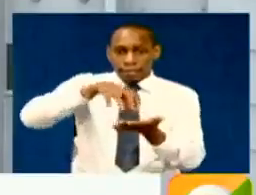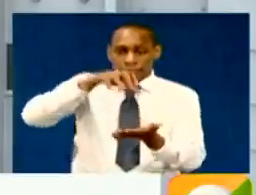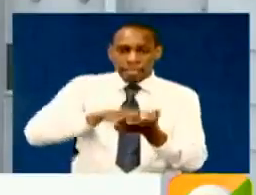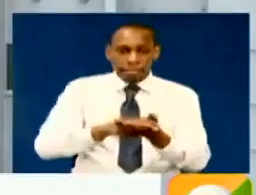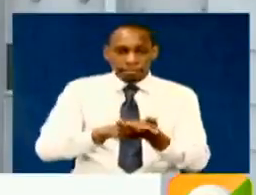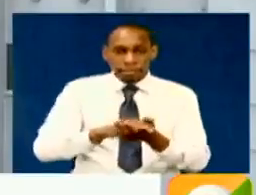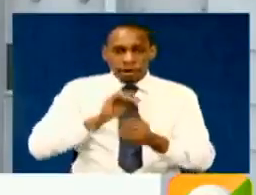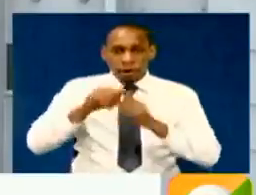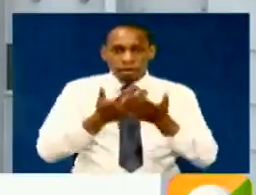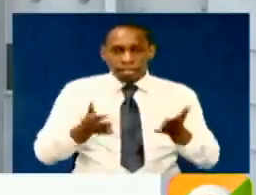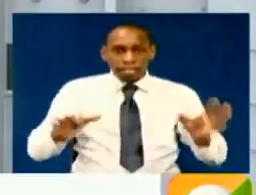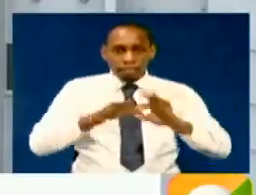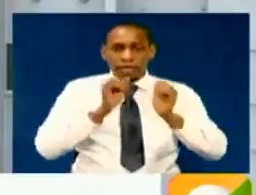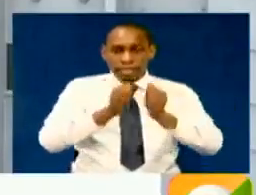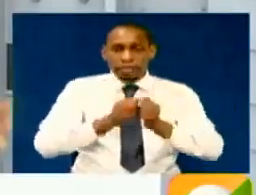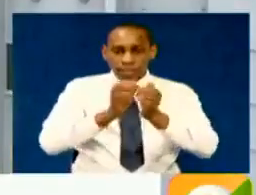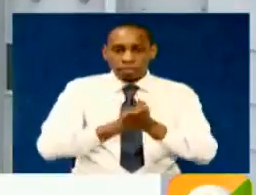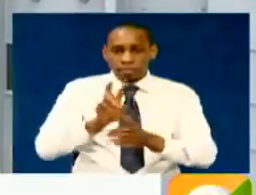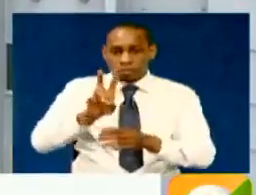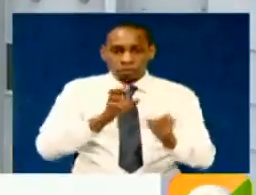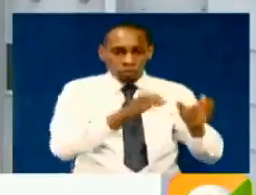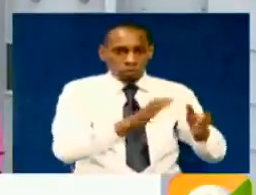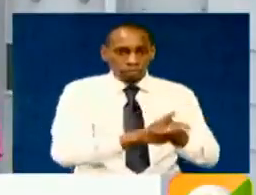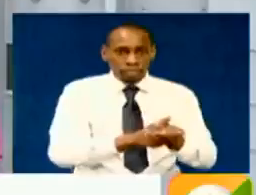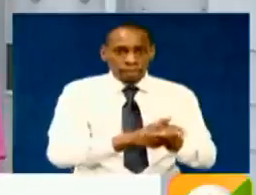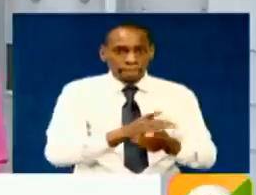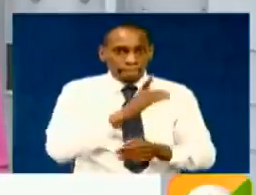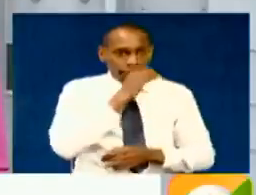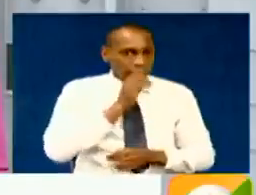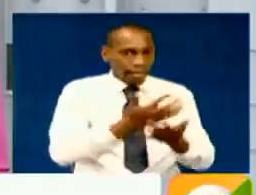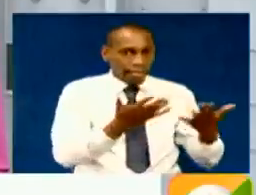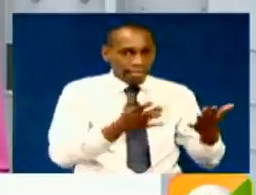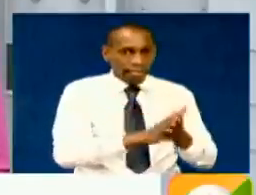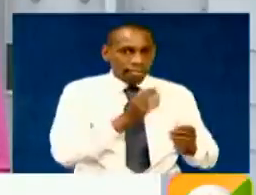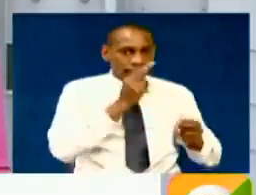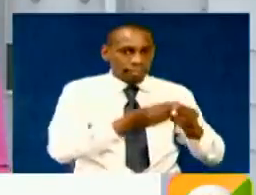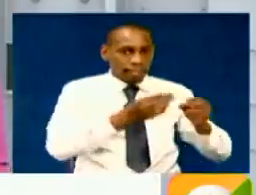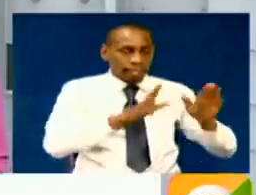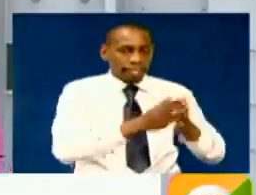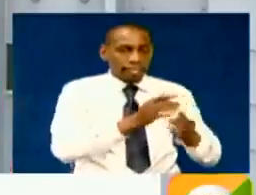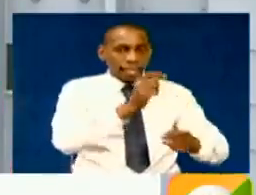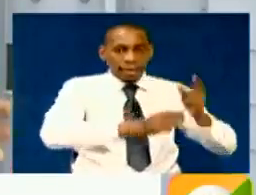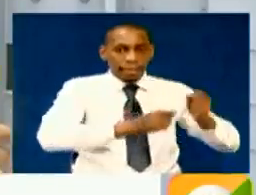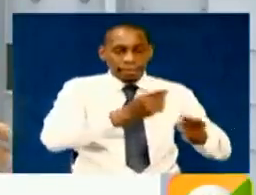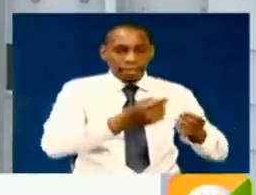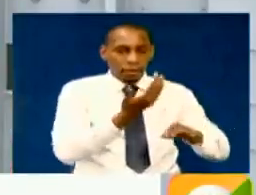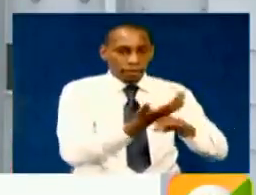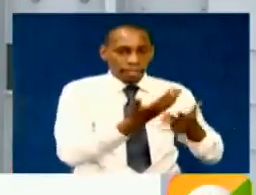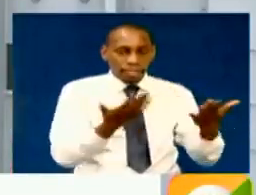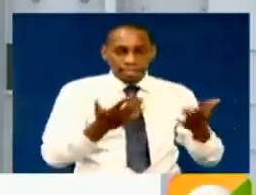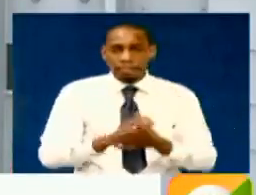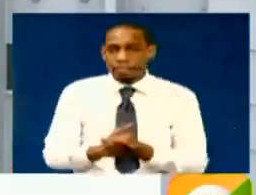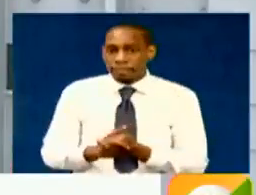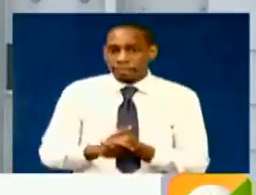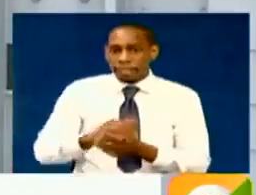of the ingredients together, usually in two categories, the wet and the dry ingredients. That is the eggs, the milk, or whatever liquid you're using, the wet